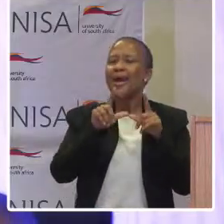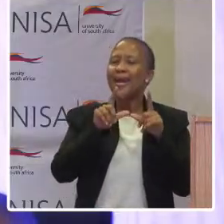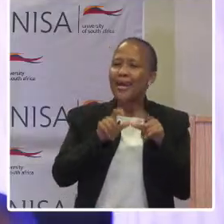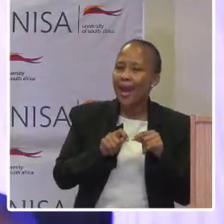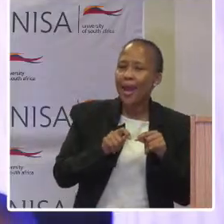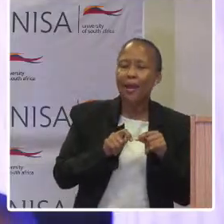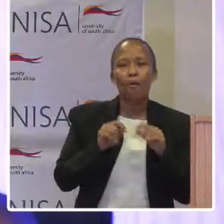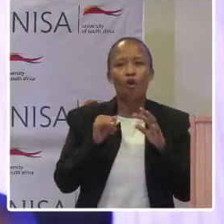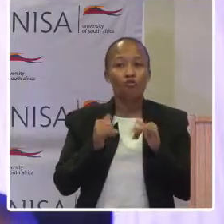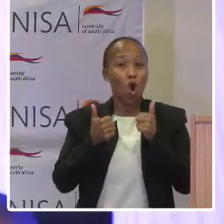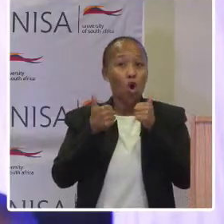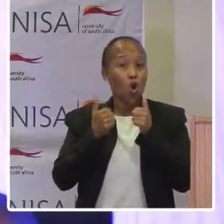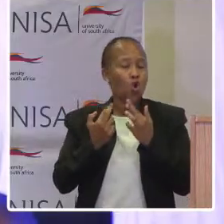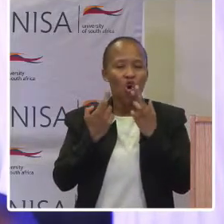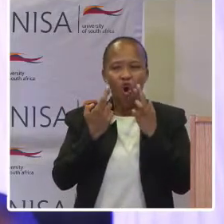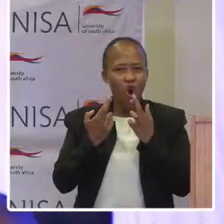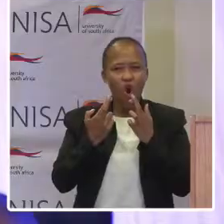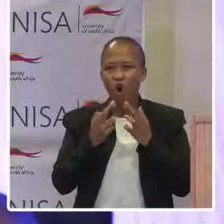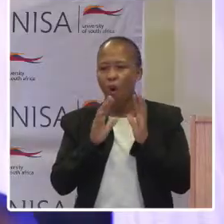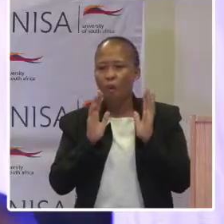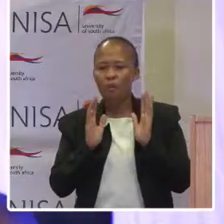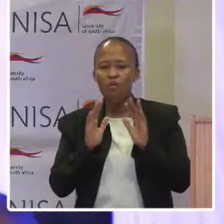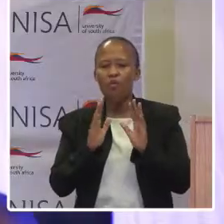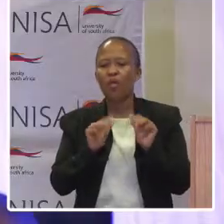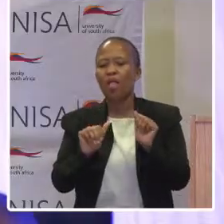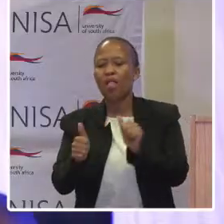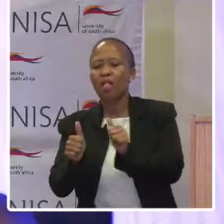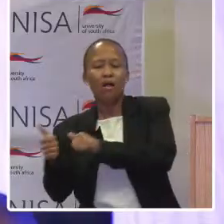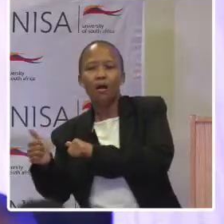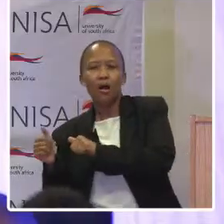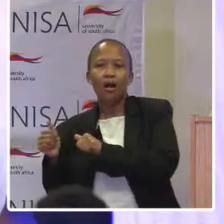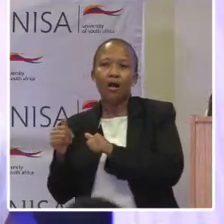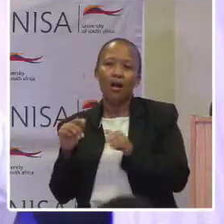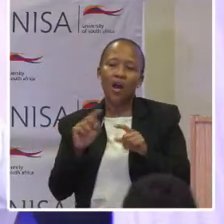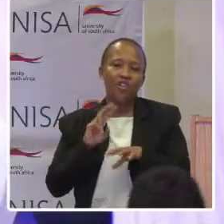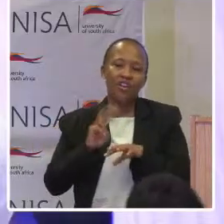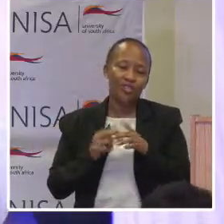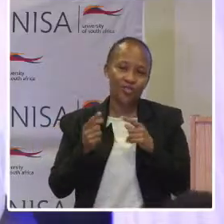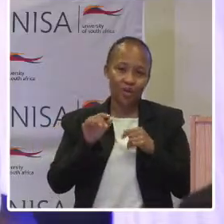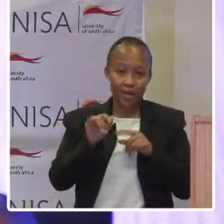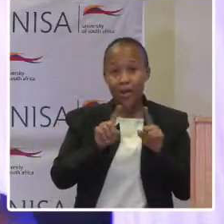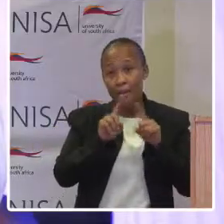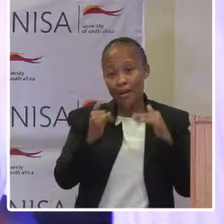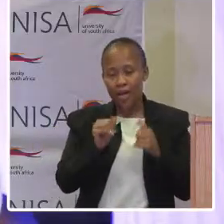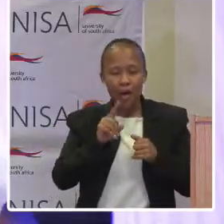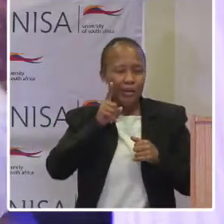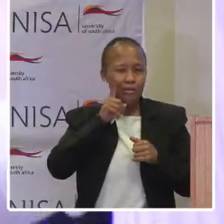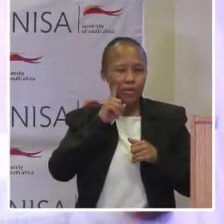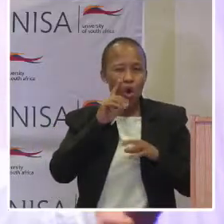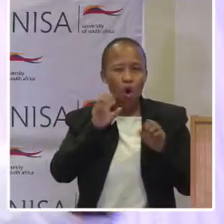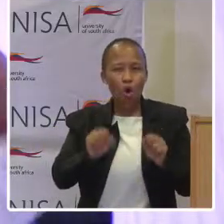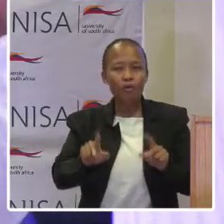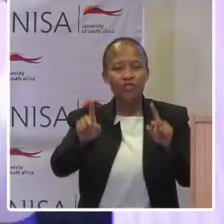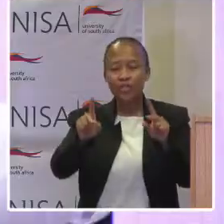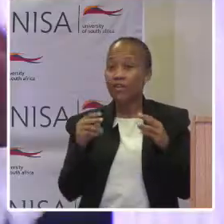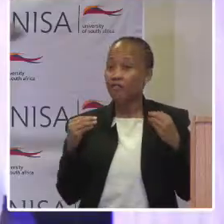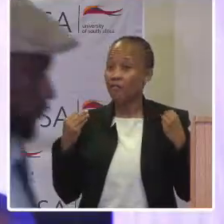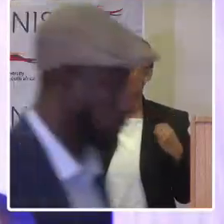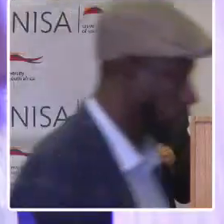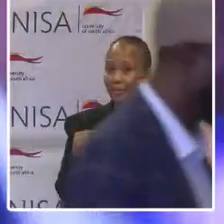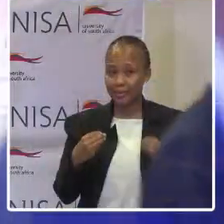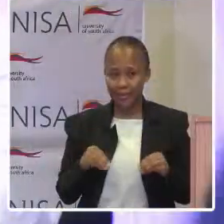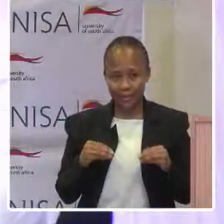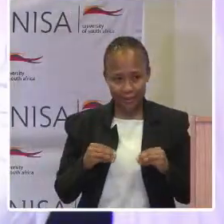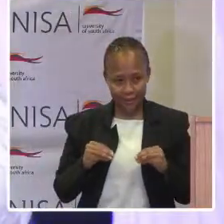things. So these are the kind of things that we need to start looking at in terms of entrepreneurial opportunities, far beyond the ones that have